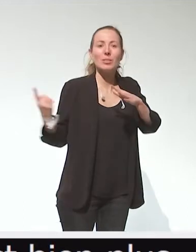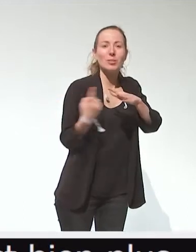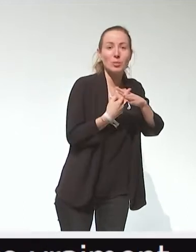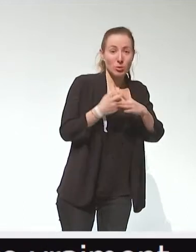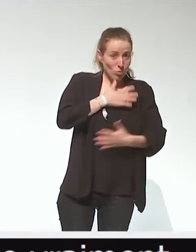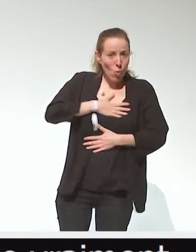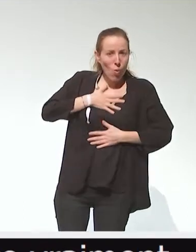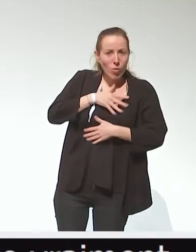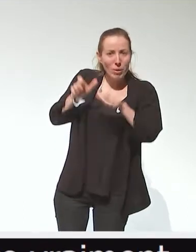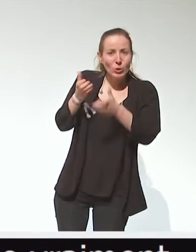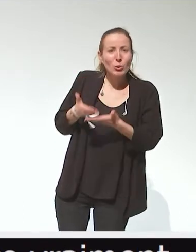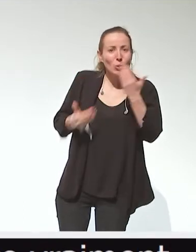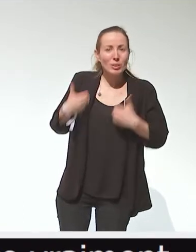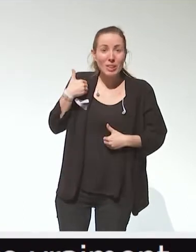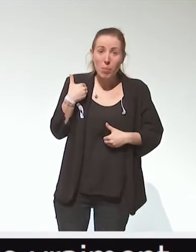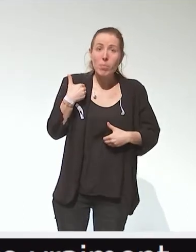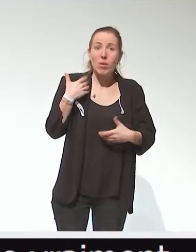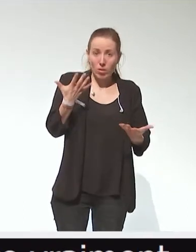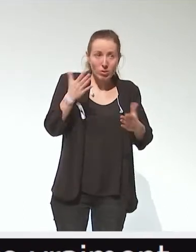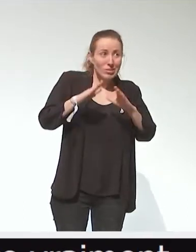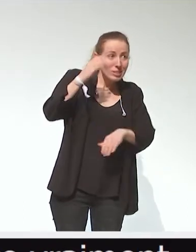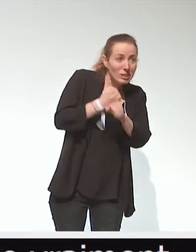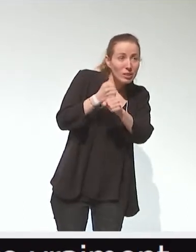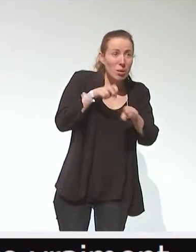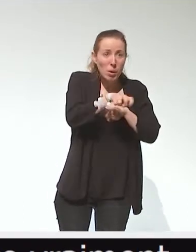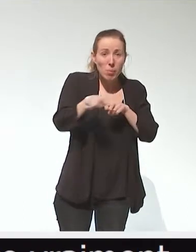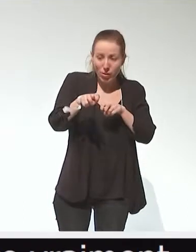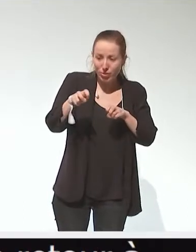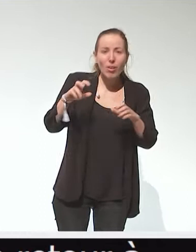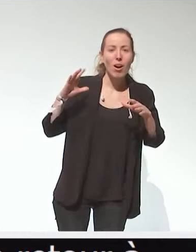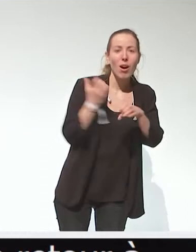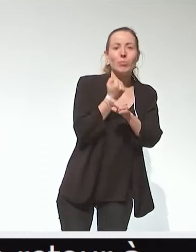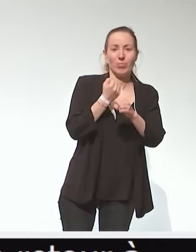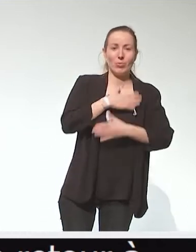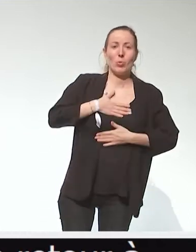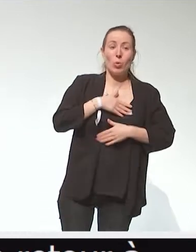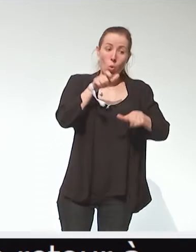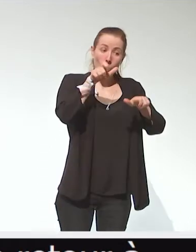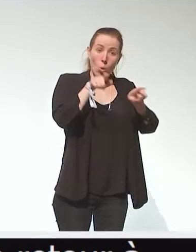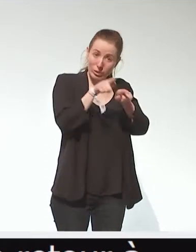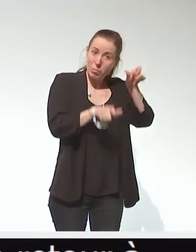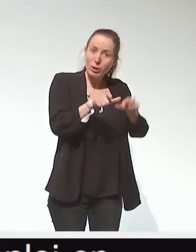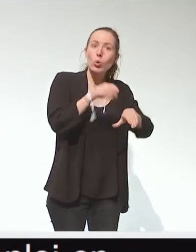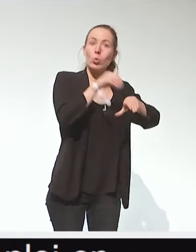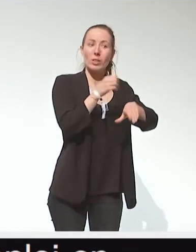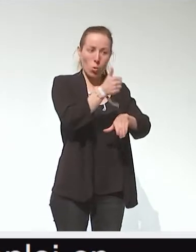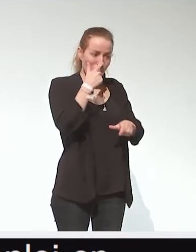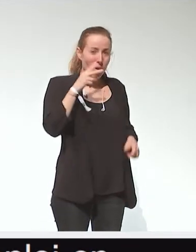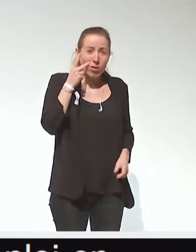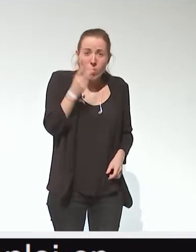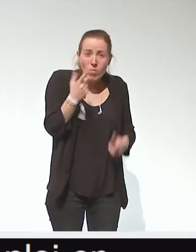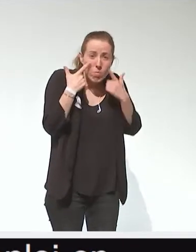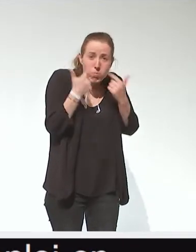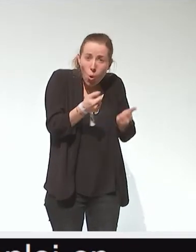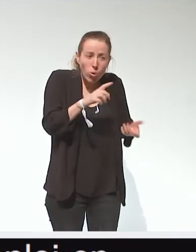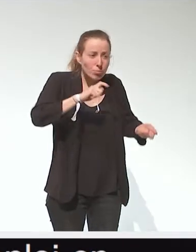results with the job seekers with disabilities seem to show their